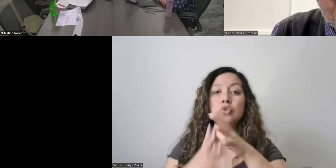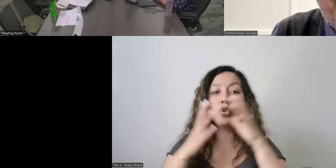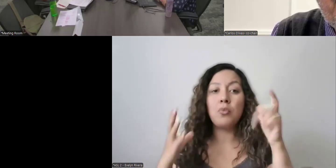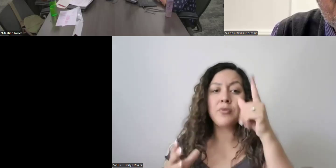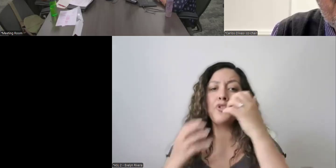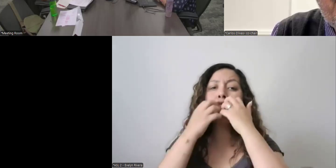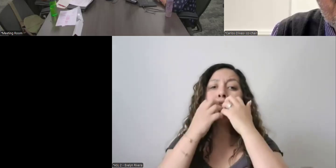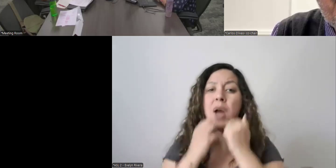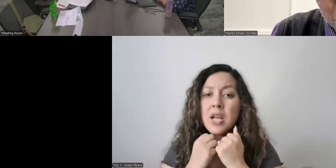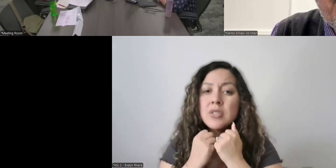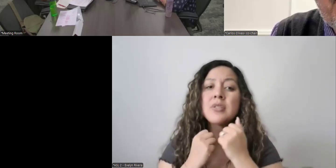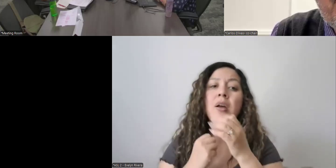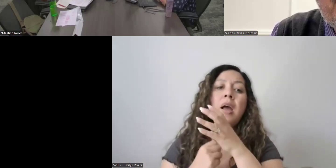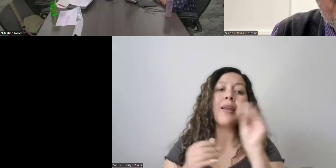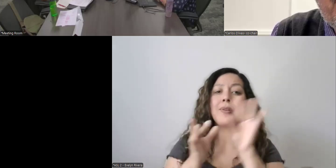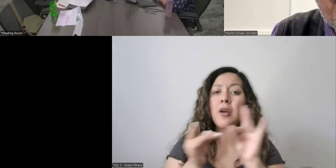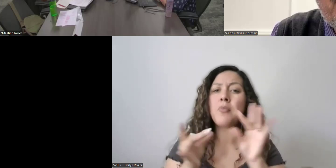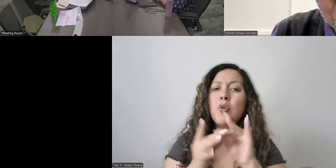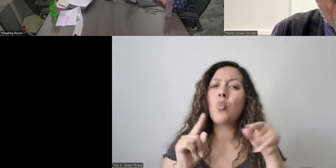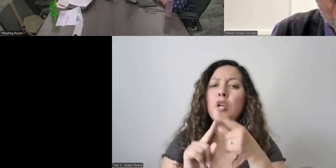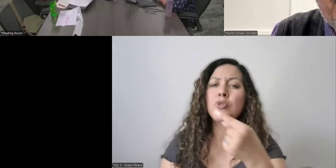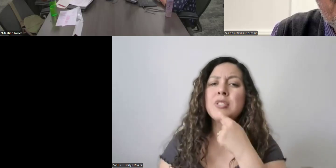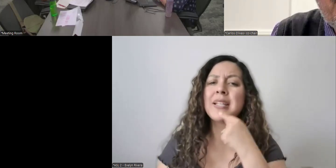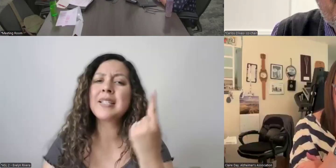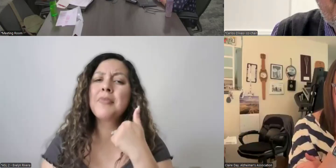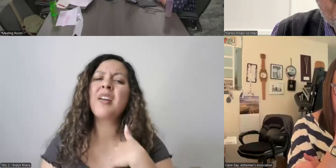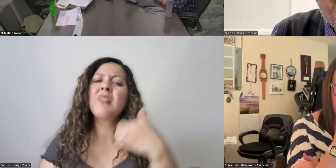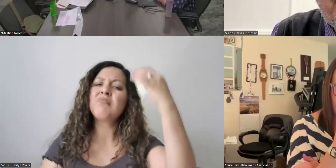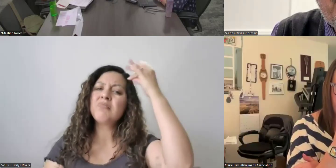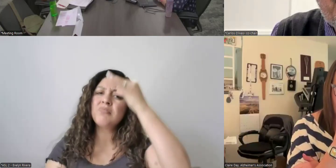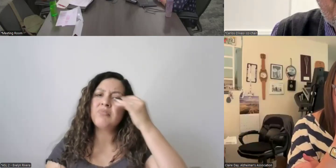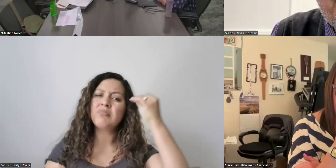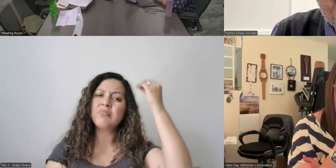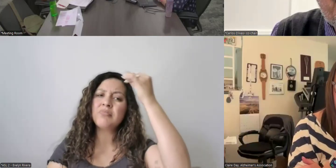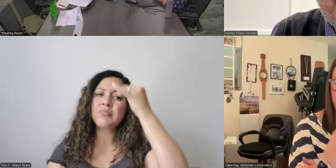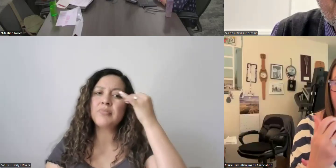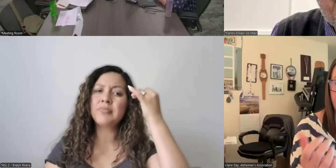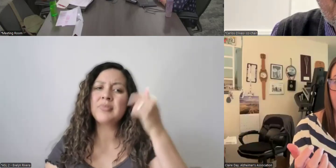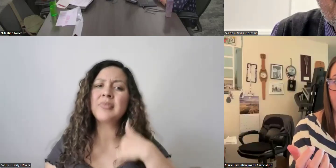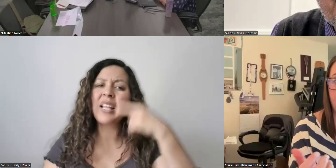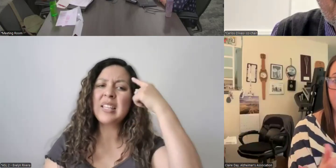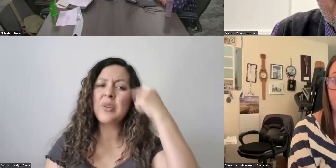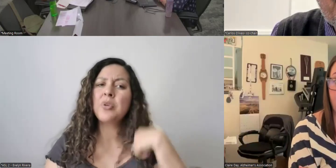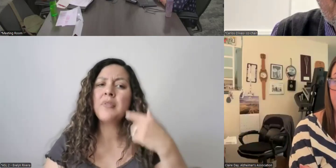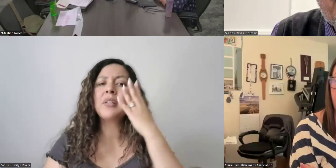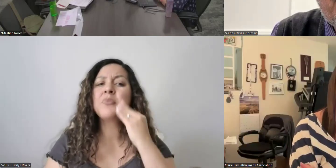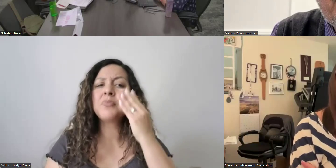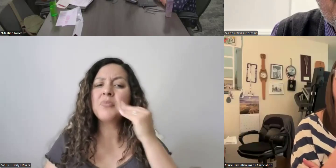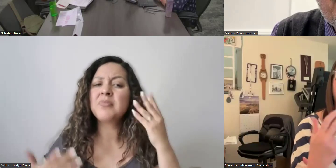passion and comments. But when you said something, it made me think of, I think we've all been in that situation in our lives